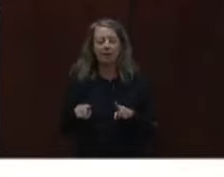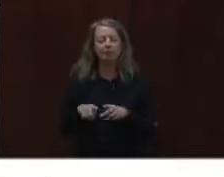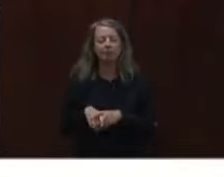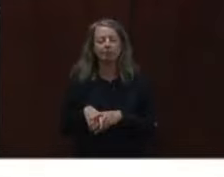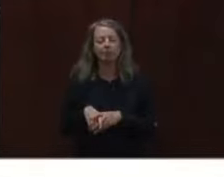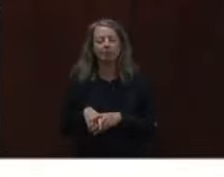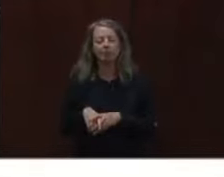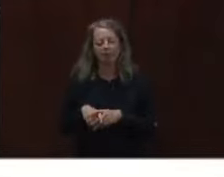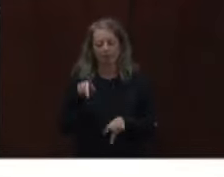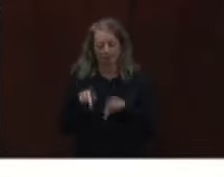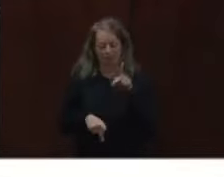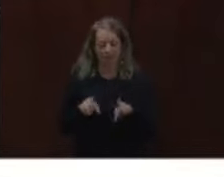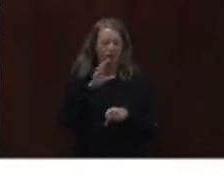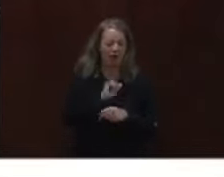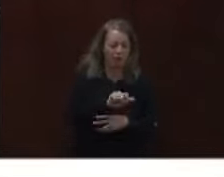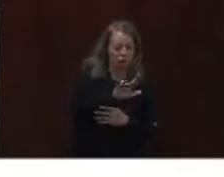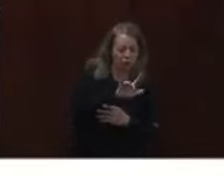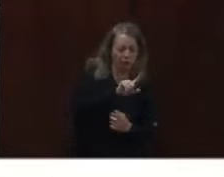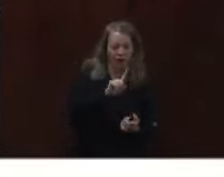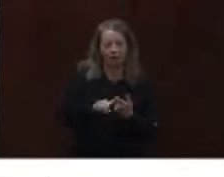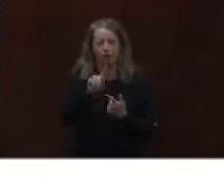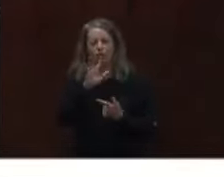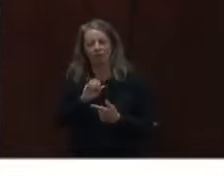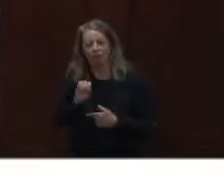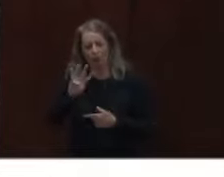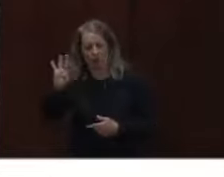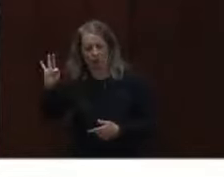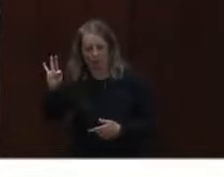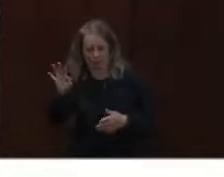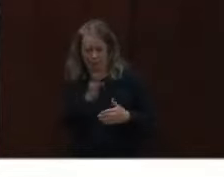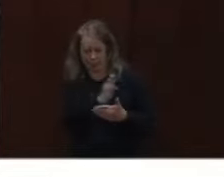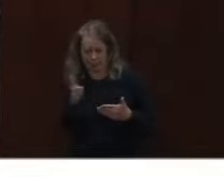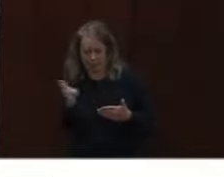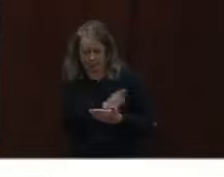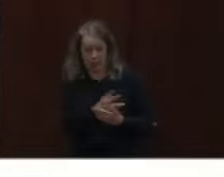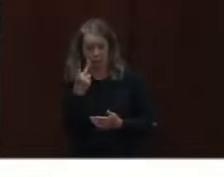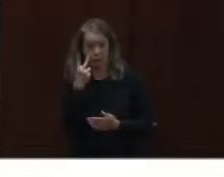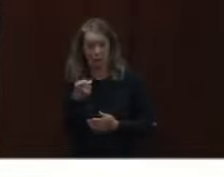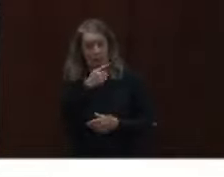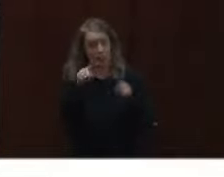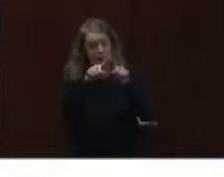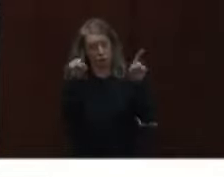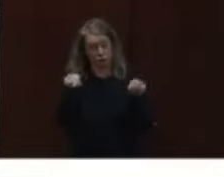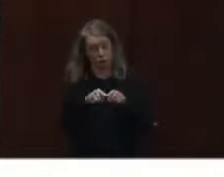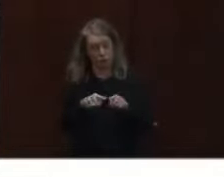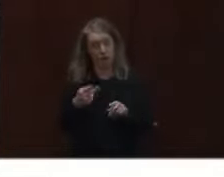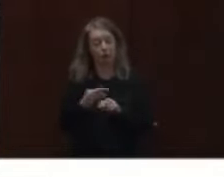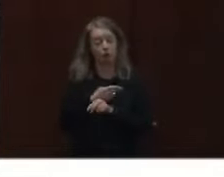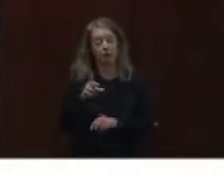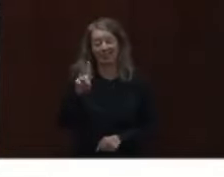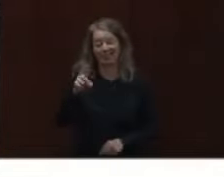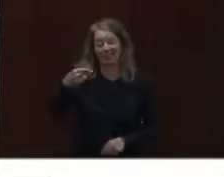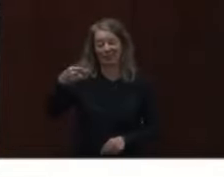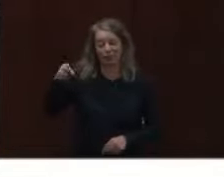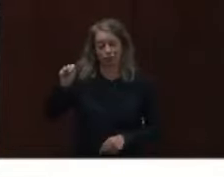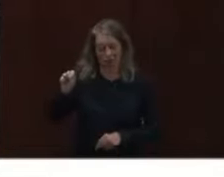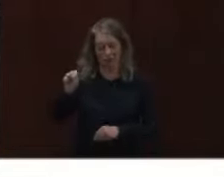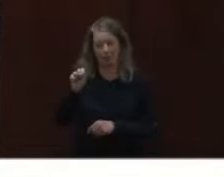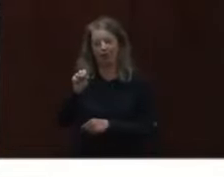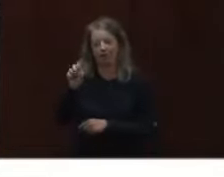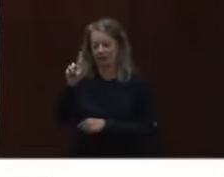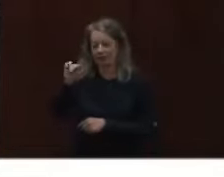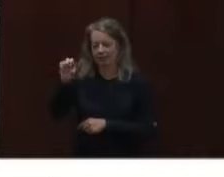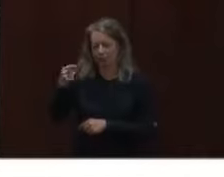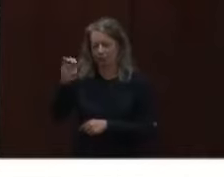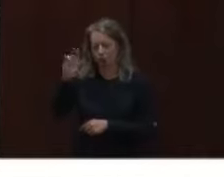to 49-year-olds. And you will see here, by using the North Carolina DHHS dashboard, there's additional